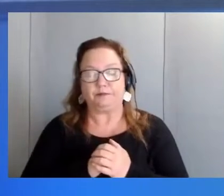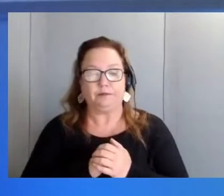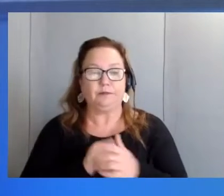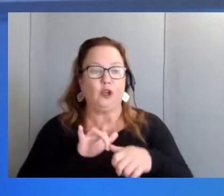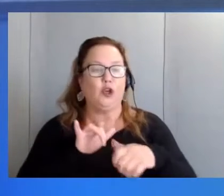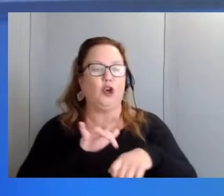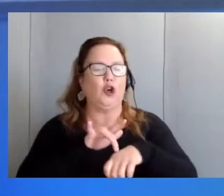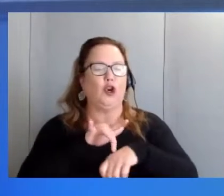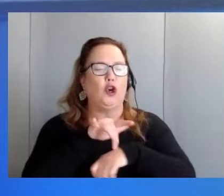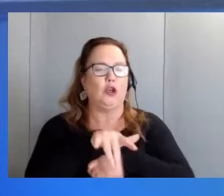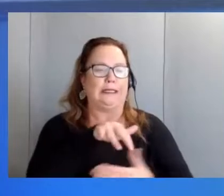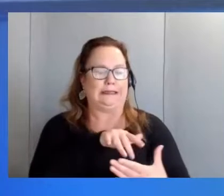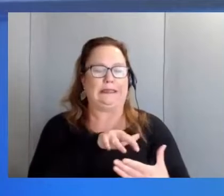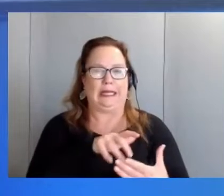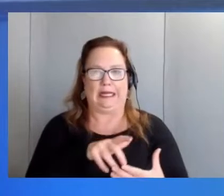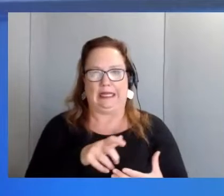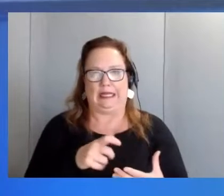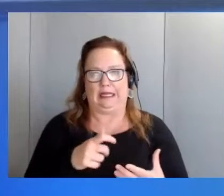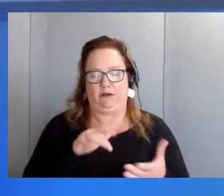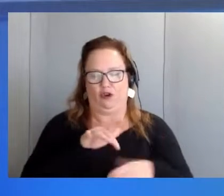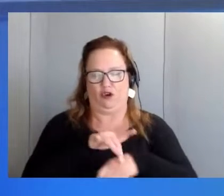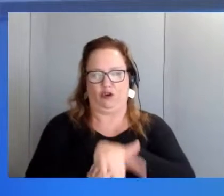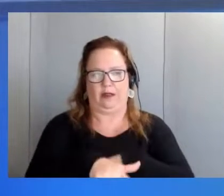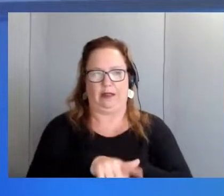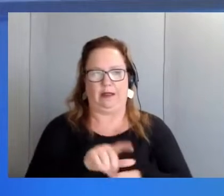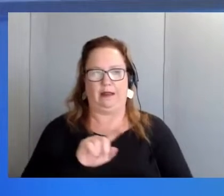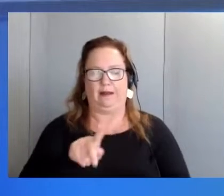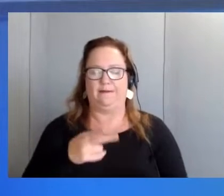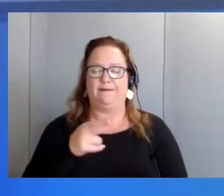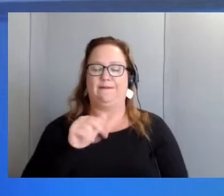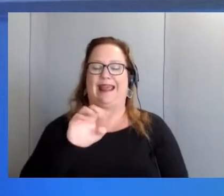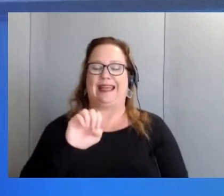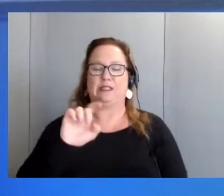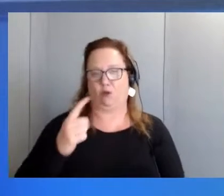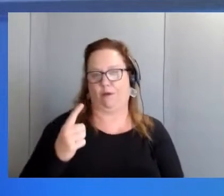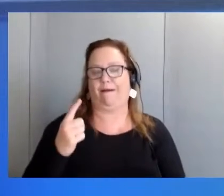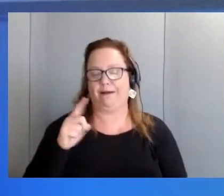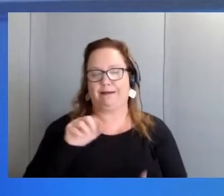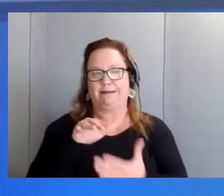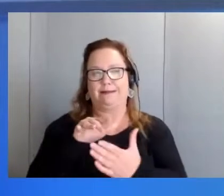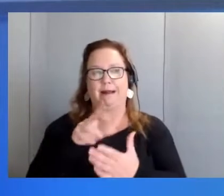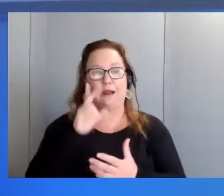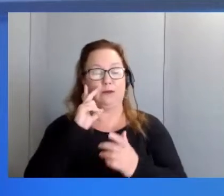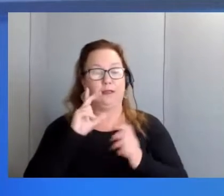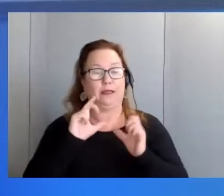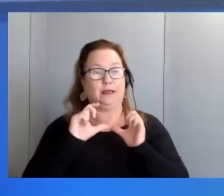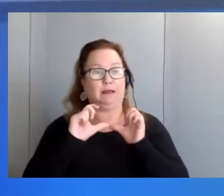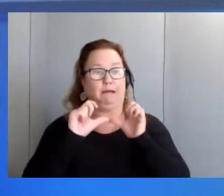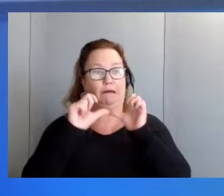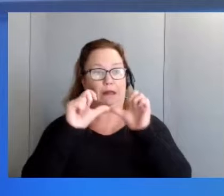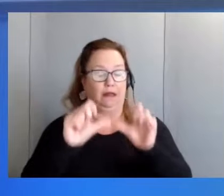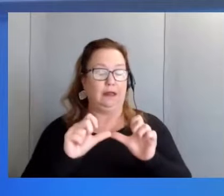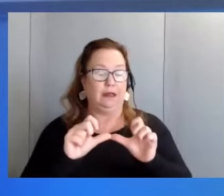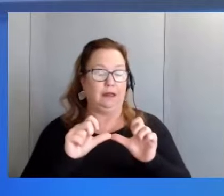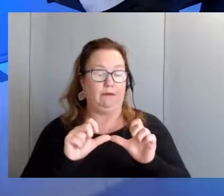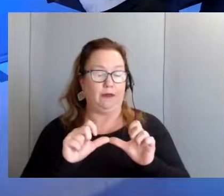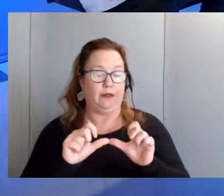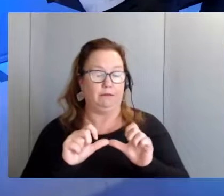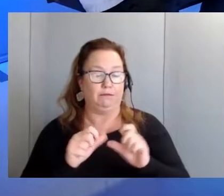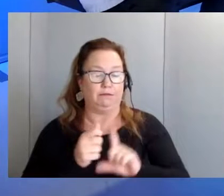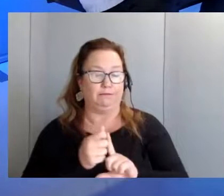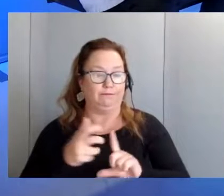study, that one that you're referring to is very early, phase 1 study, and we'll see over time if it has legs and grows. But a